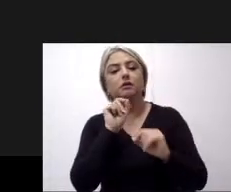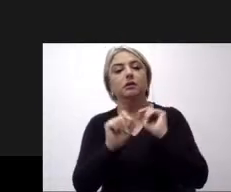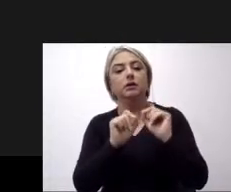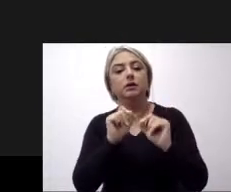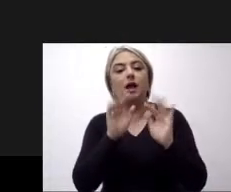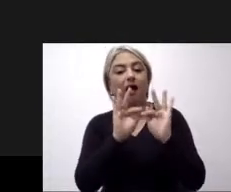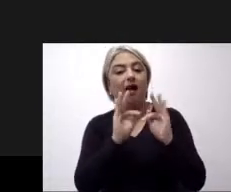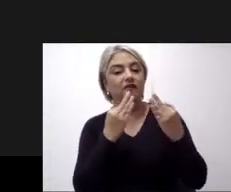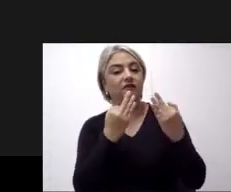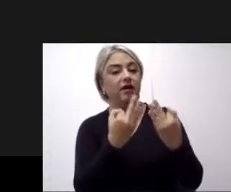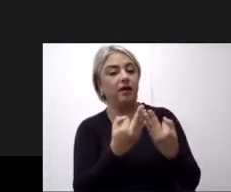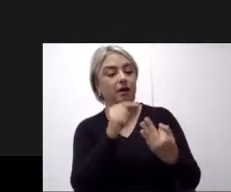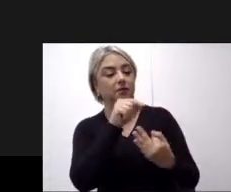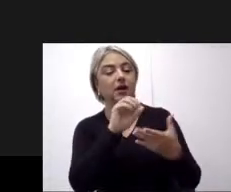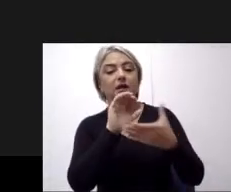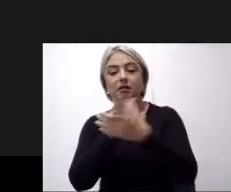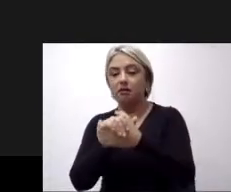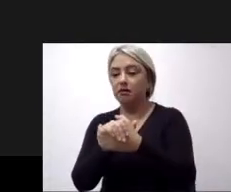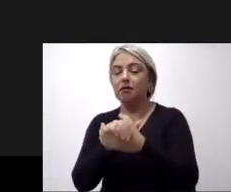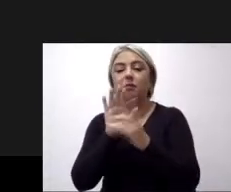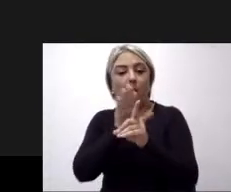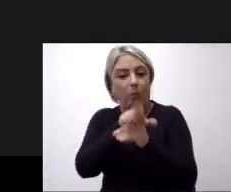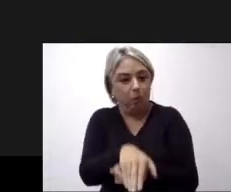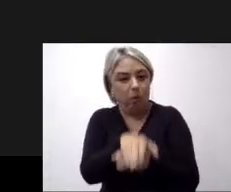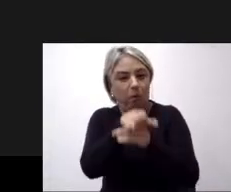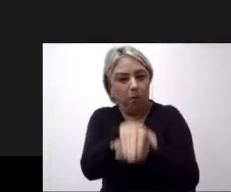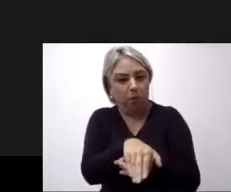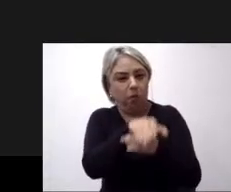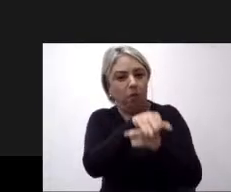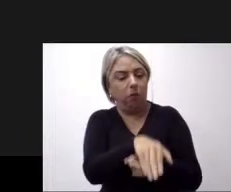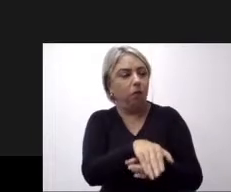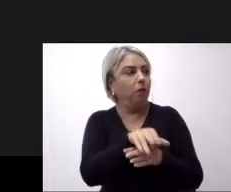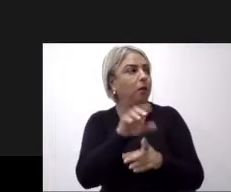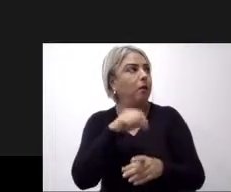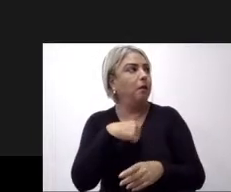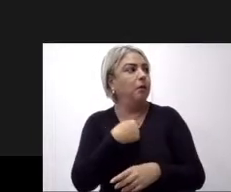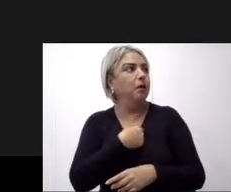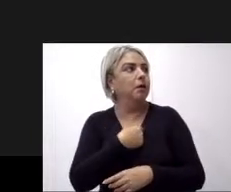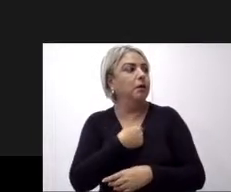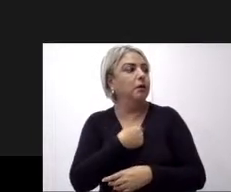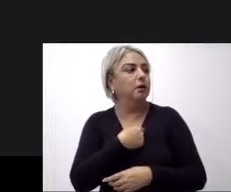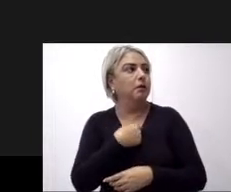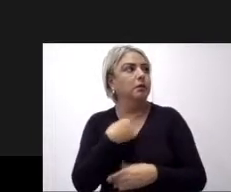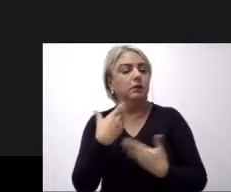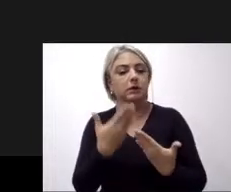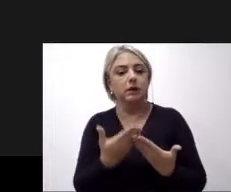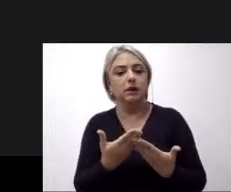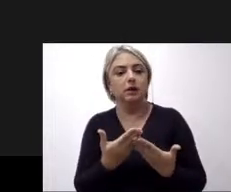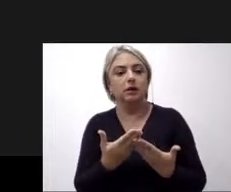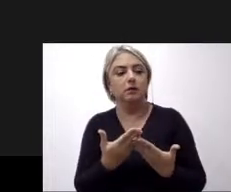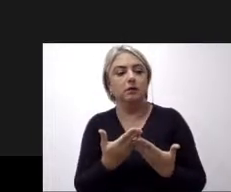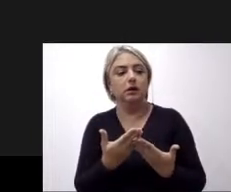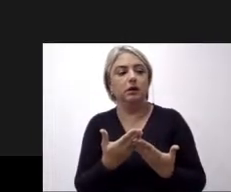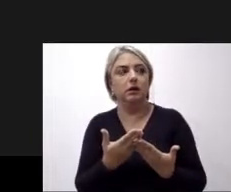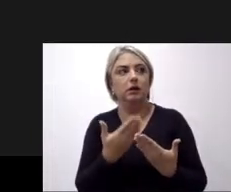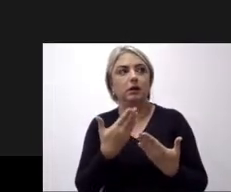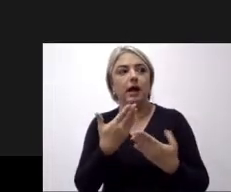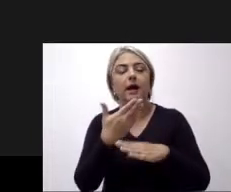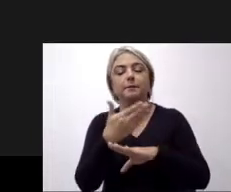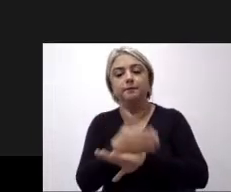be oppressive because the power of fathers and of husbands is exercised within it.